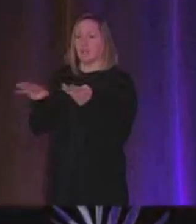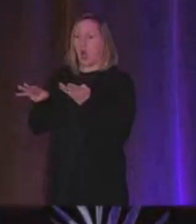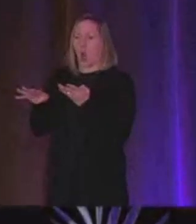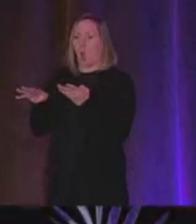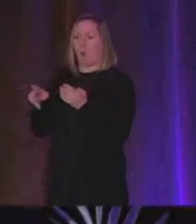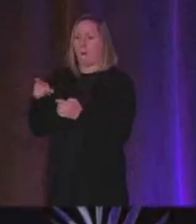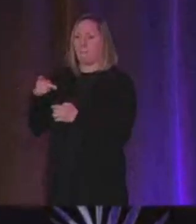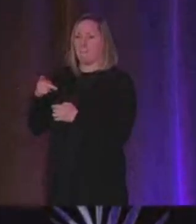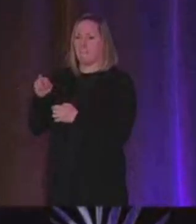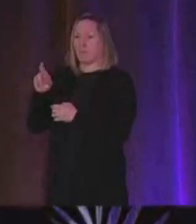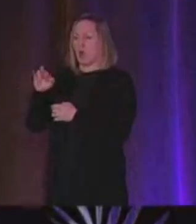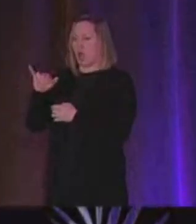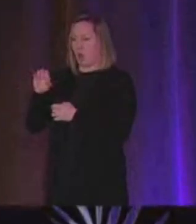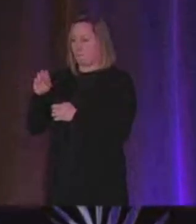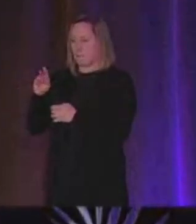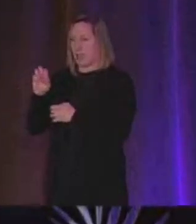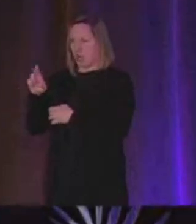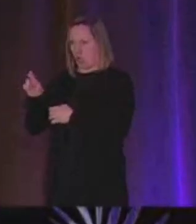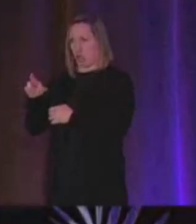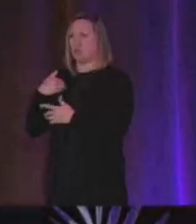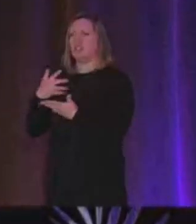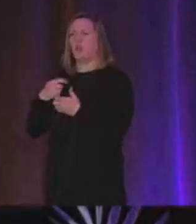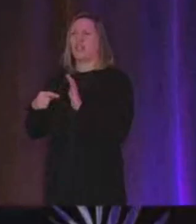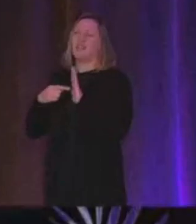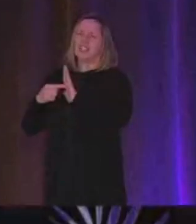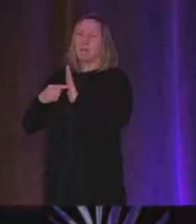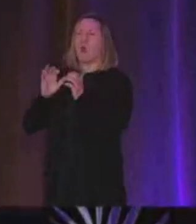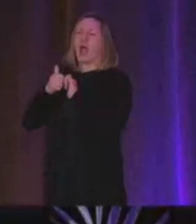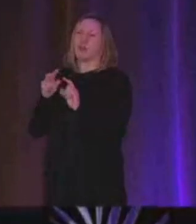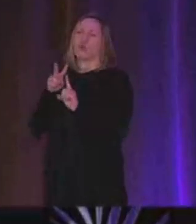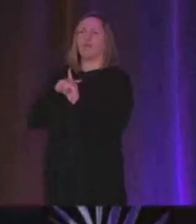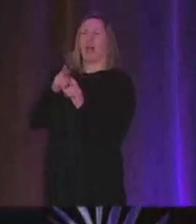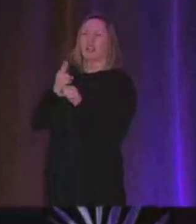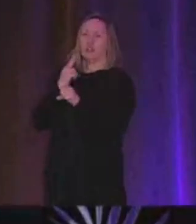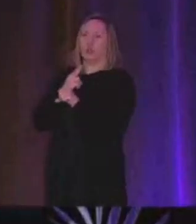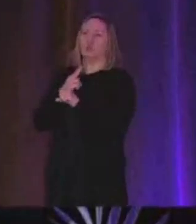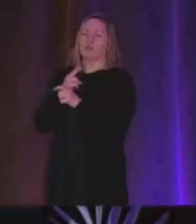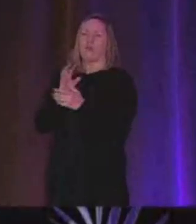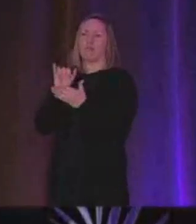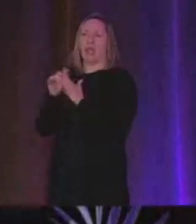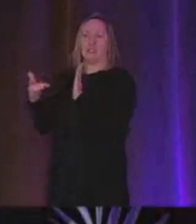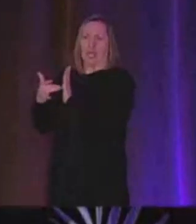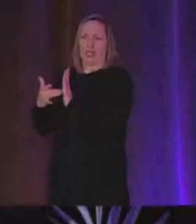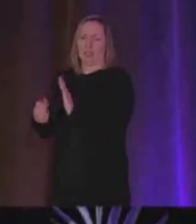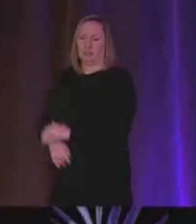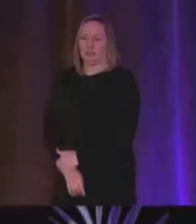the quantization technique, because I want to give a live demo about how we can apply the quantization technique.